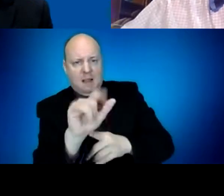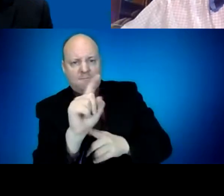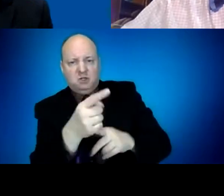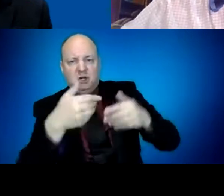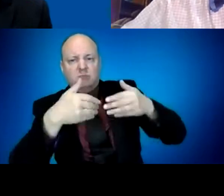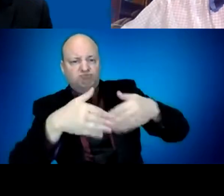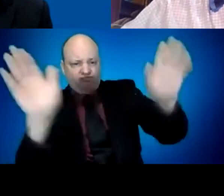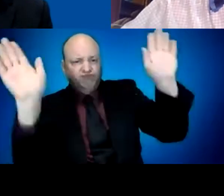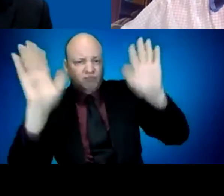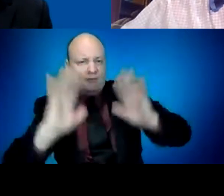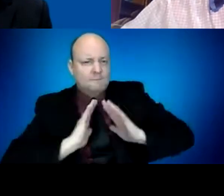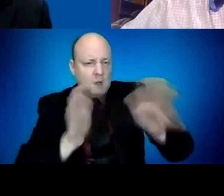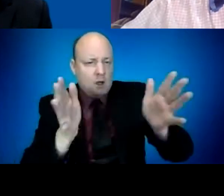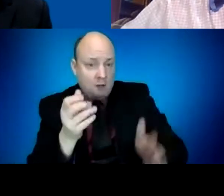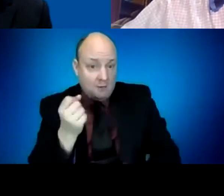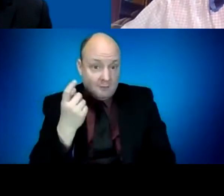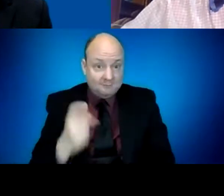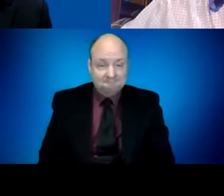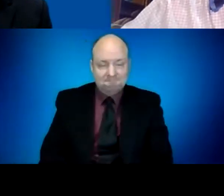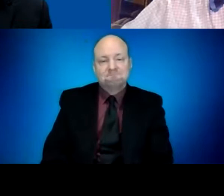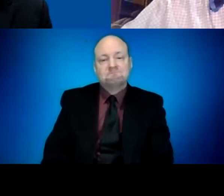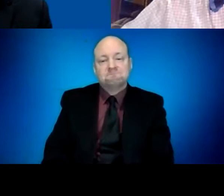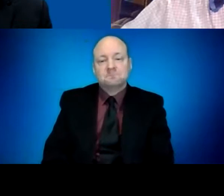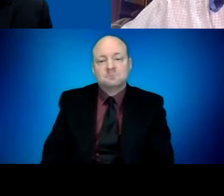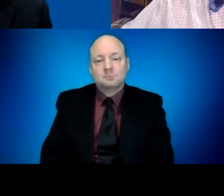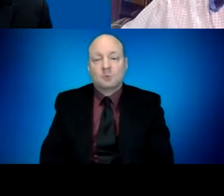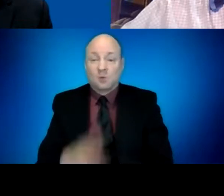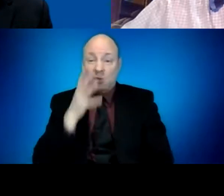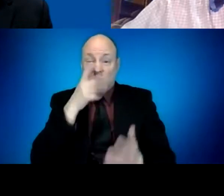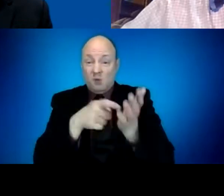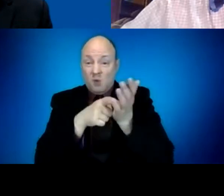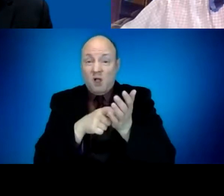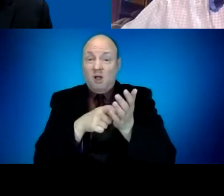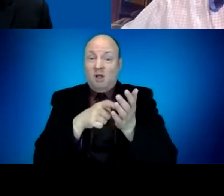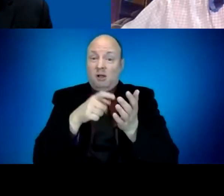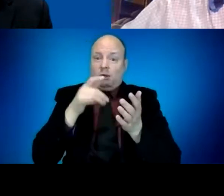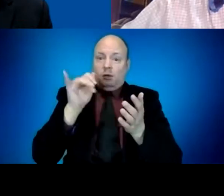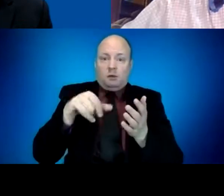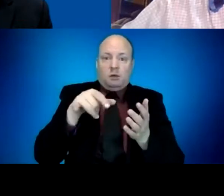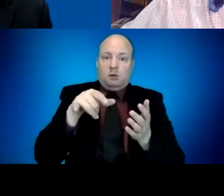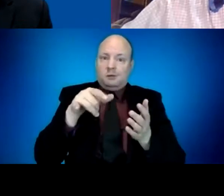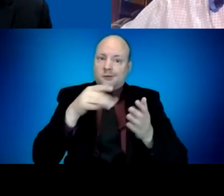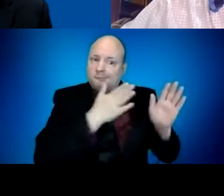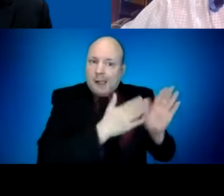realistic. I think it's going to be a big push. I think a lot of people are going to be working really hard to get that done, but I think we can do it.